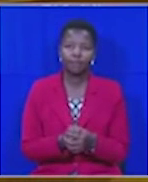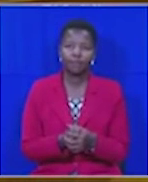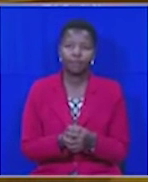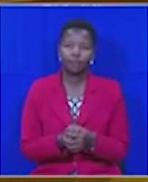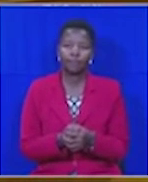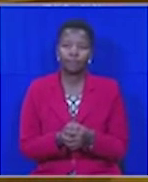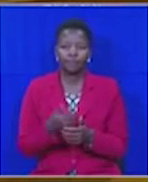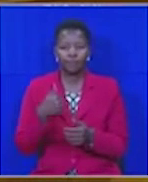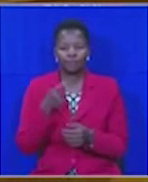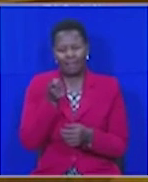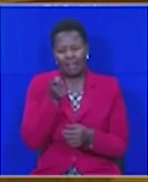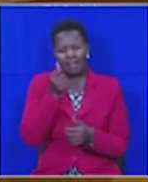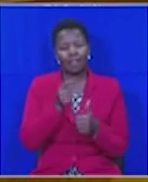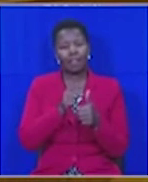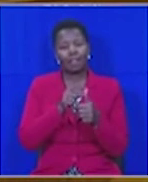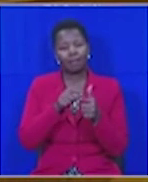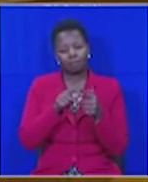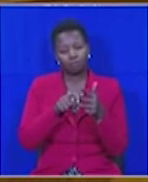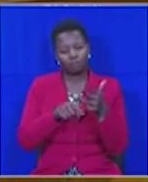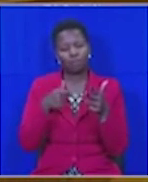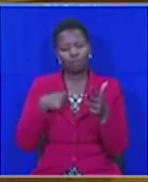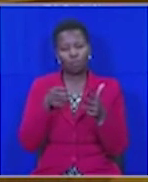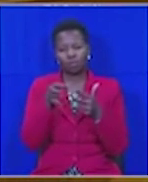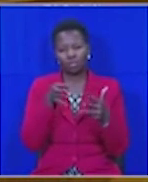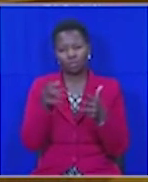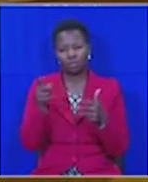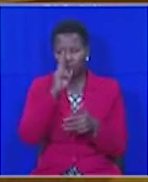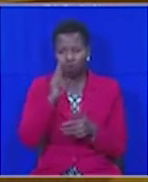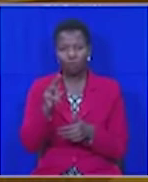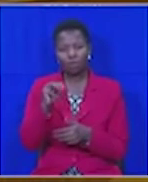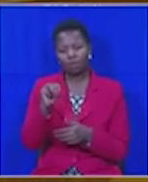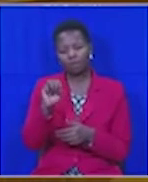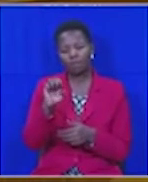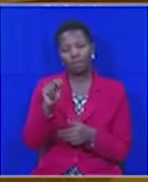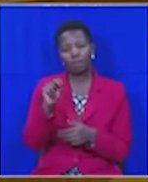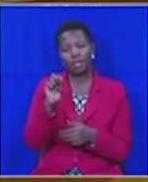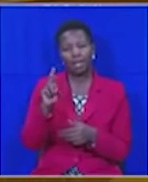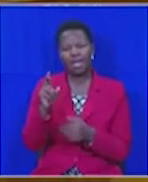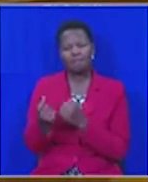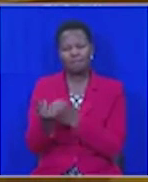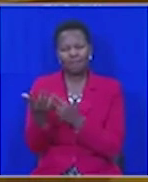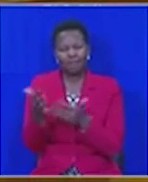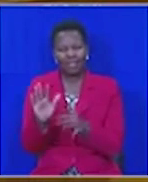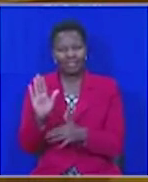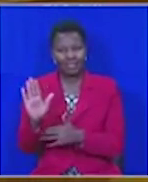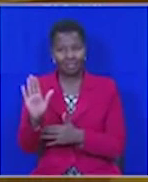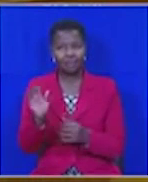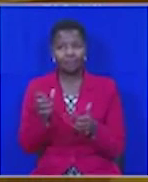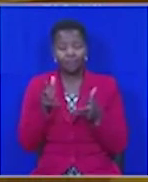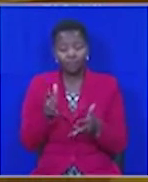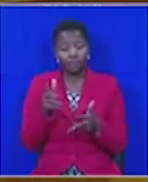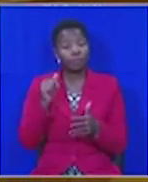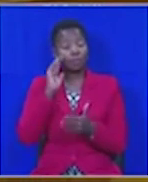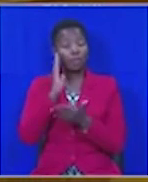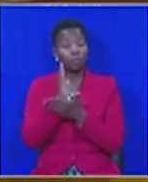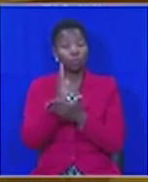There's a few other points that I want to emphasize that the Honorable Mania, for example, raises. I'm sure that in considering the